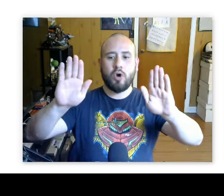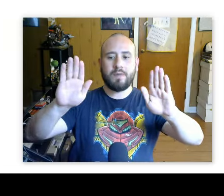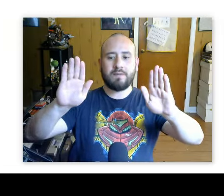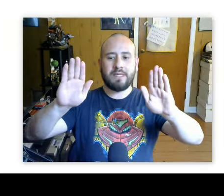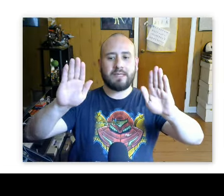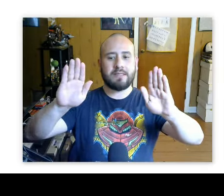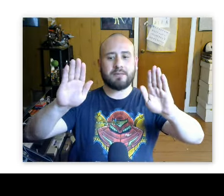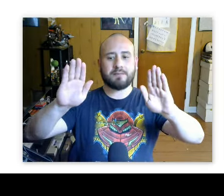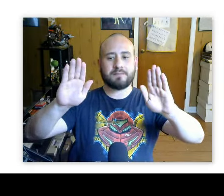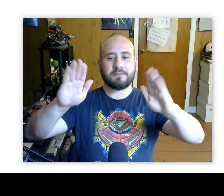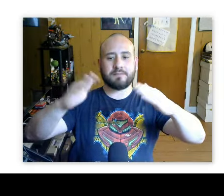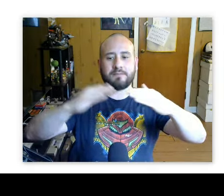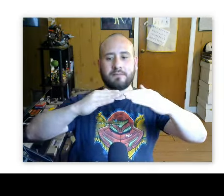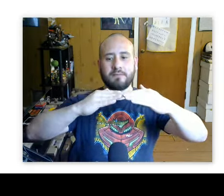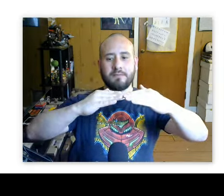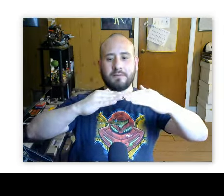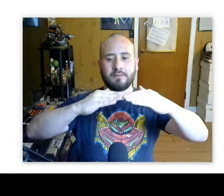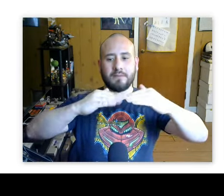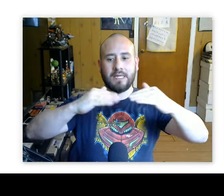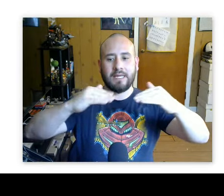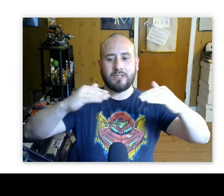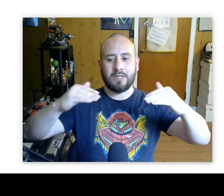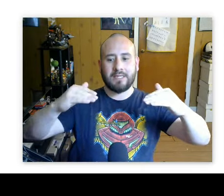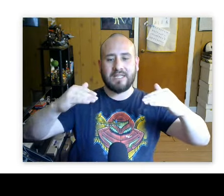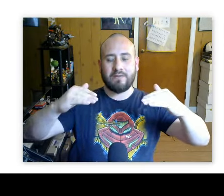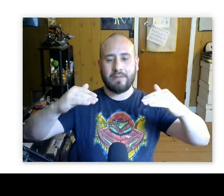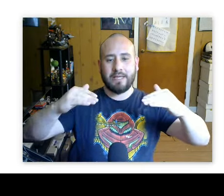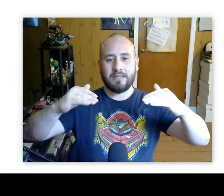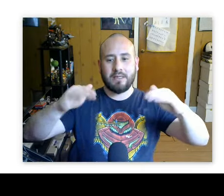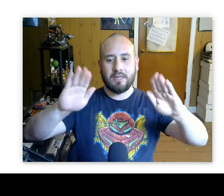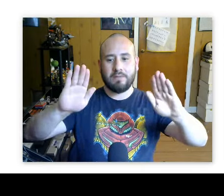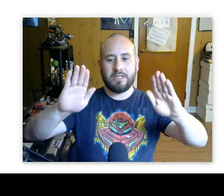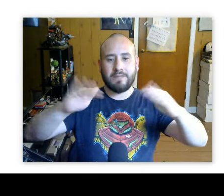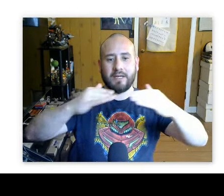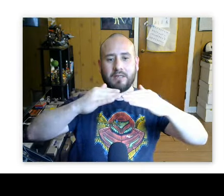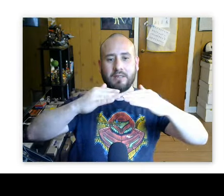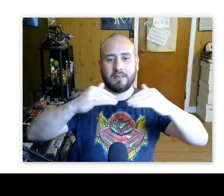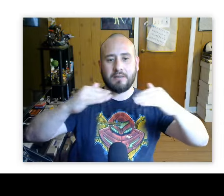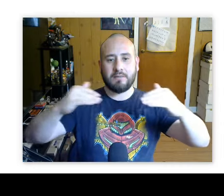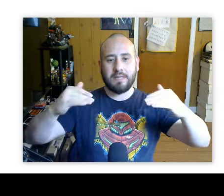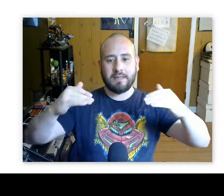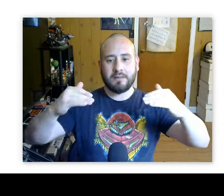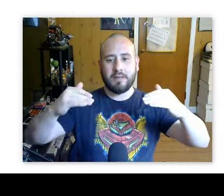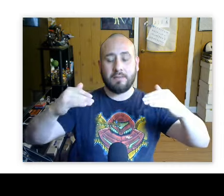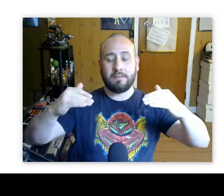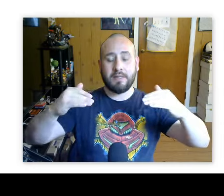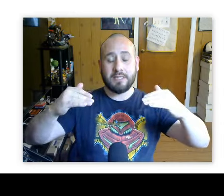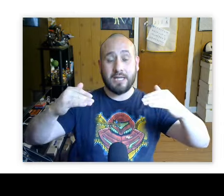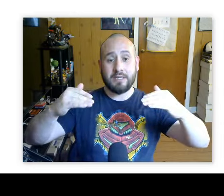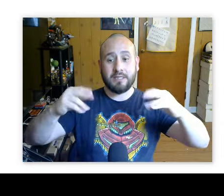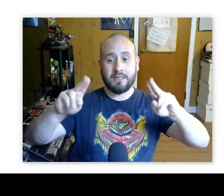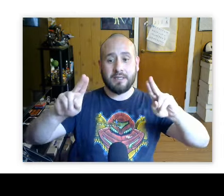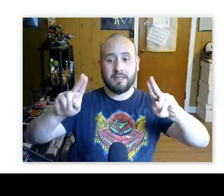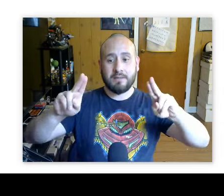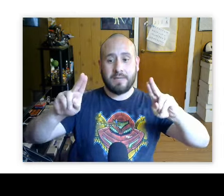Two open B's, and it's sort of like the sign for bacon, but it's bigger.